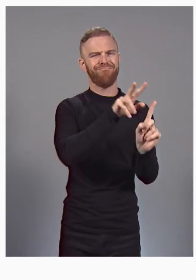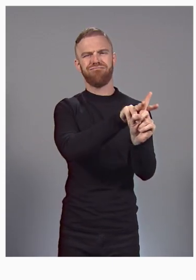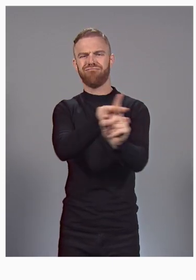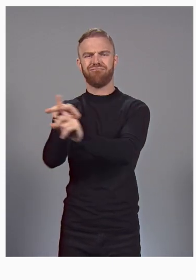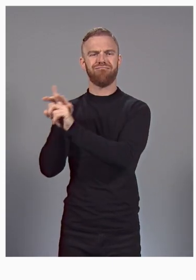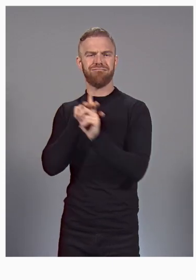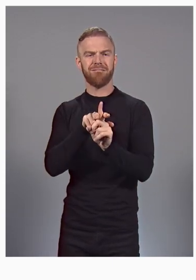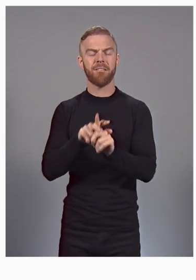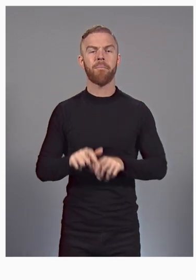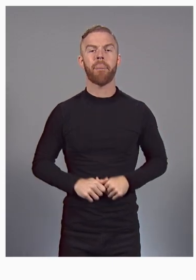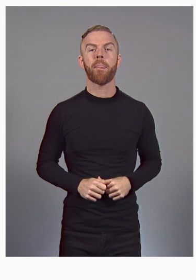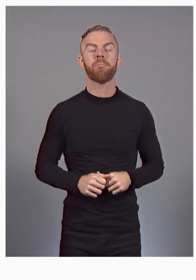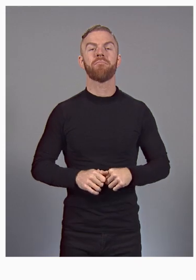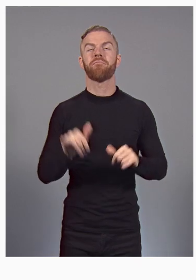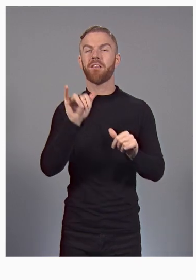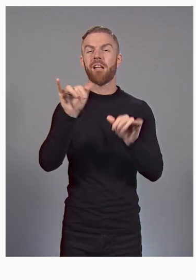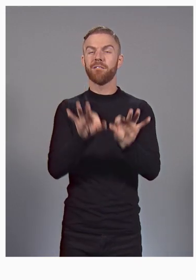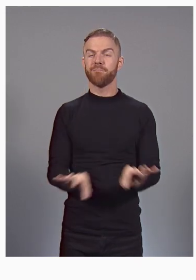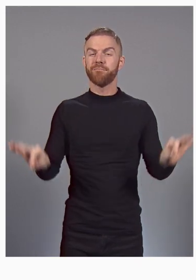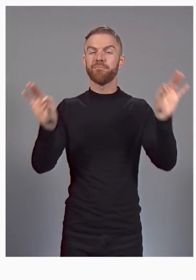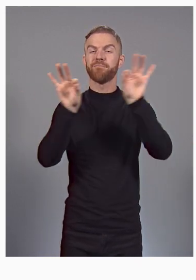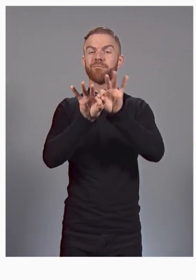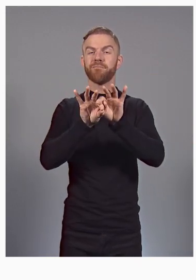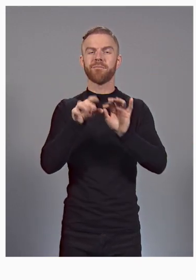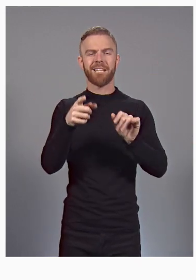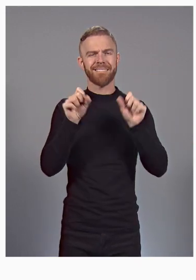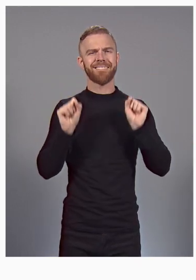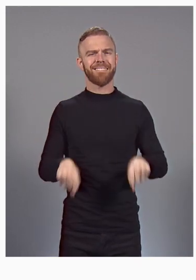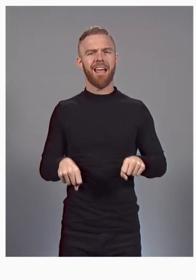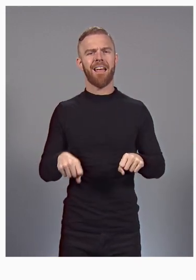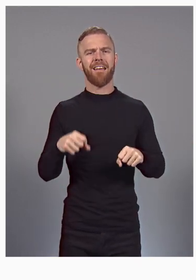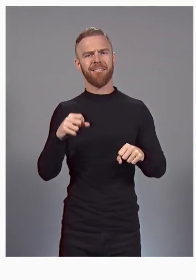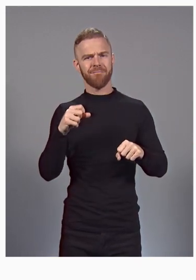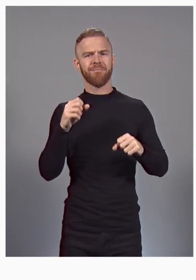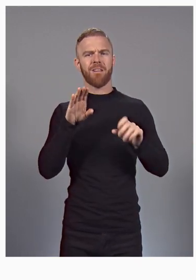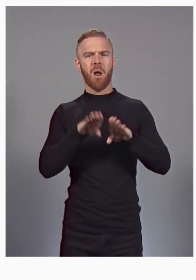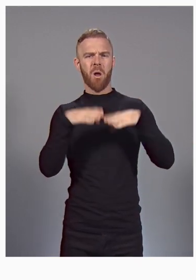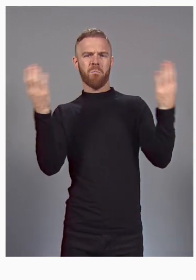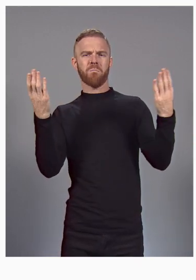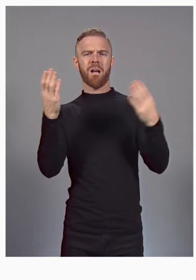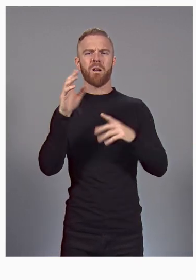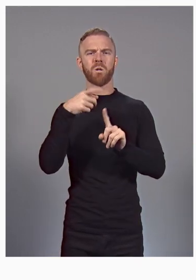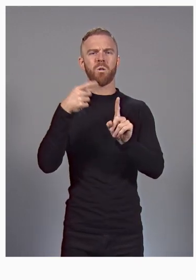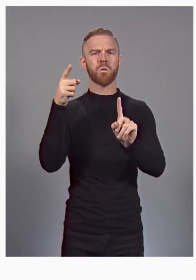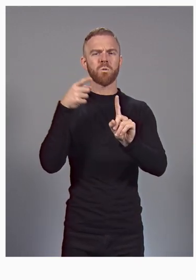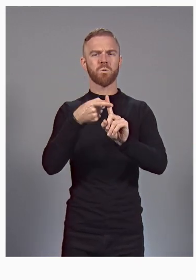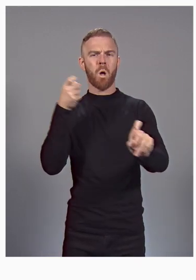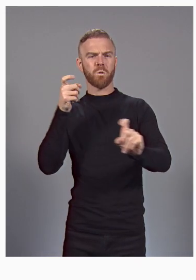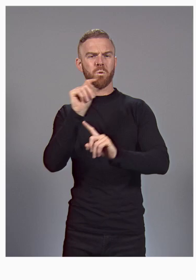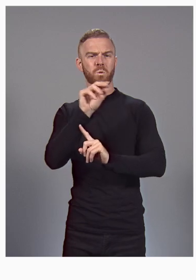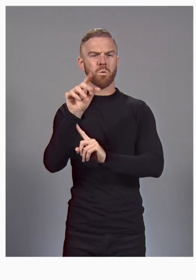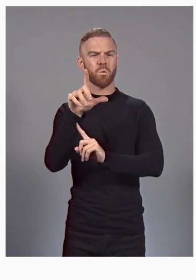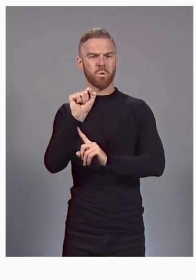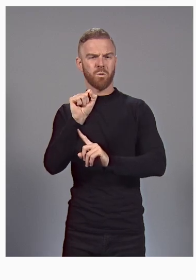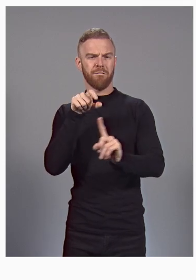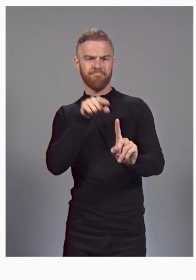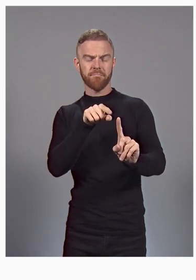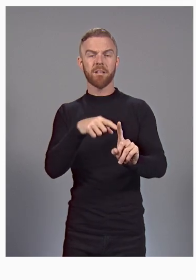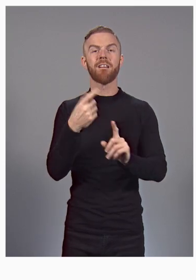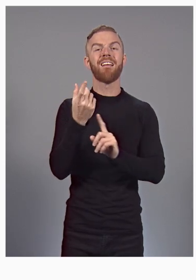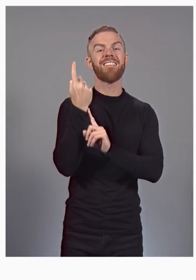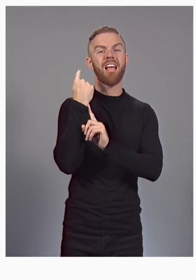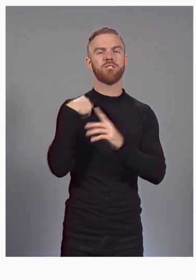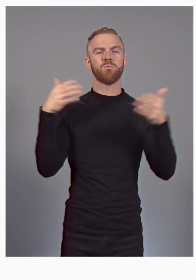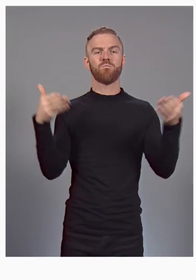also important to be able to use the best of open source tools. Last year, we introduced our serverless Spark